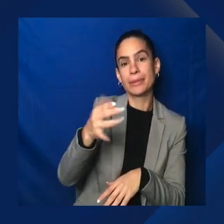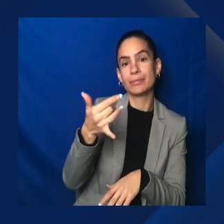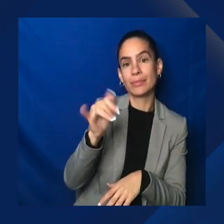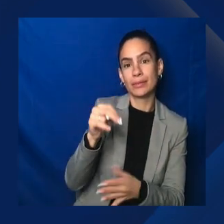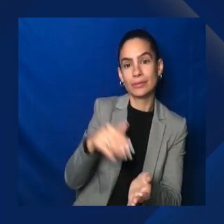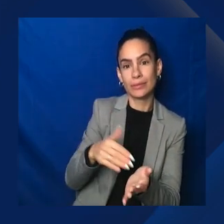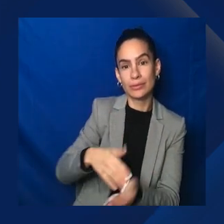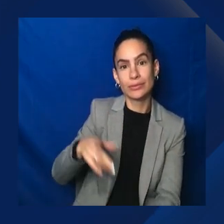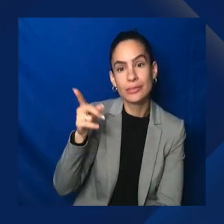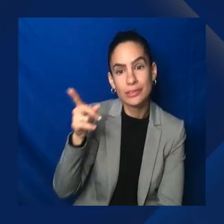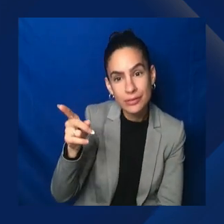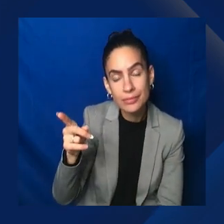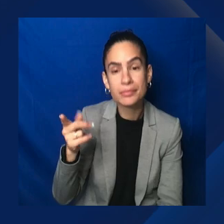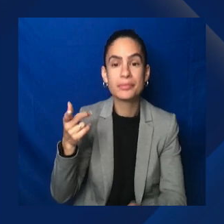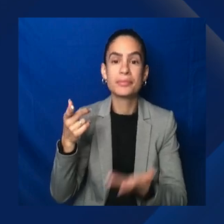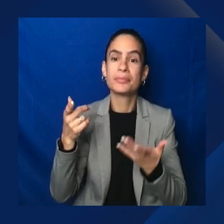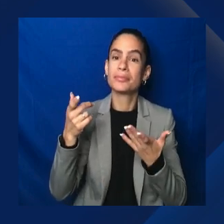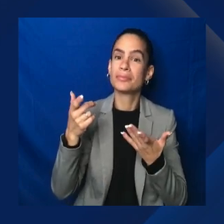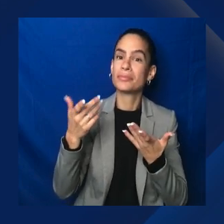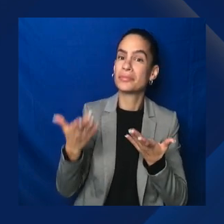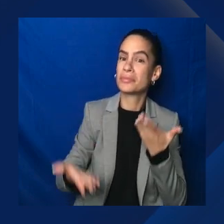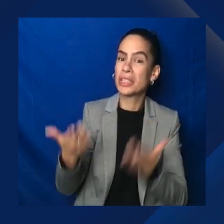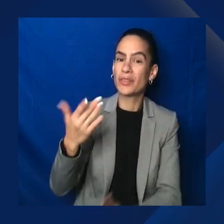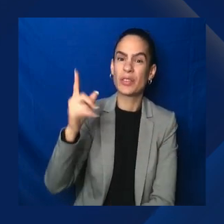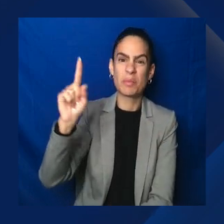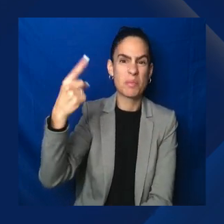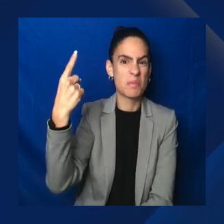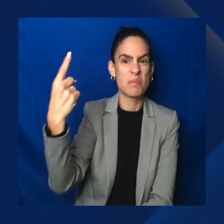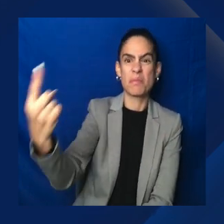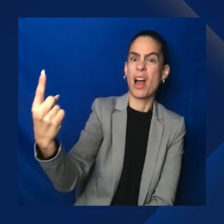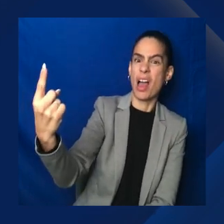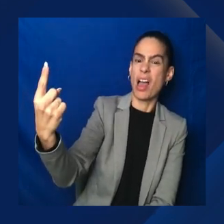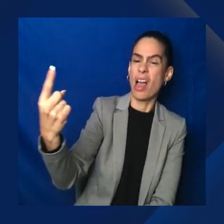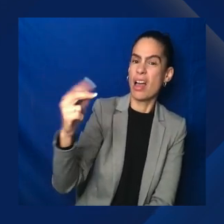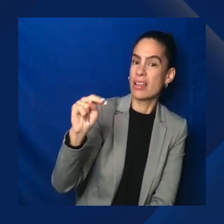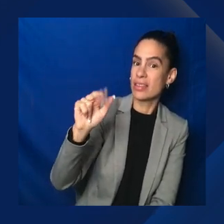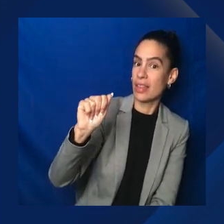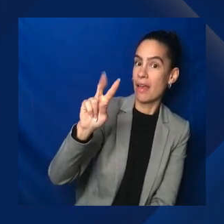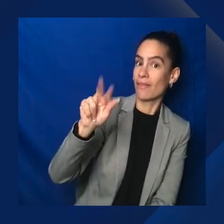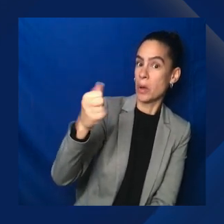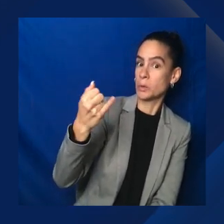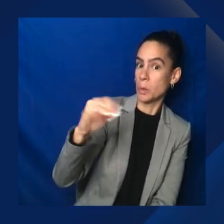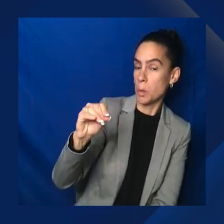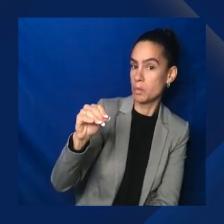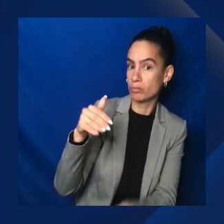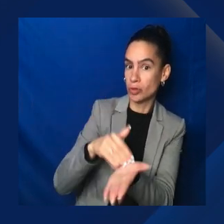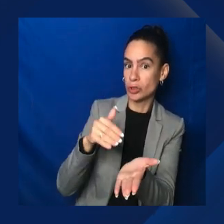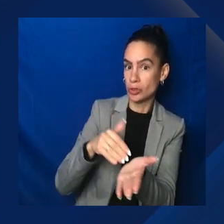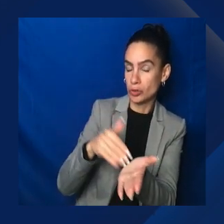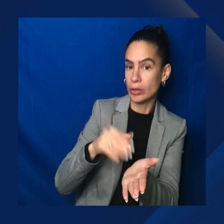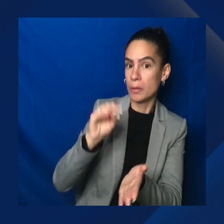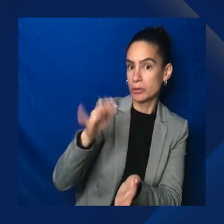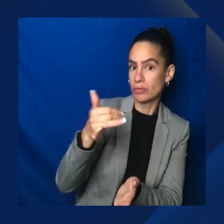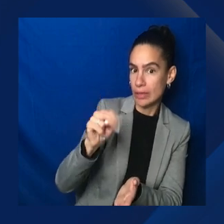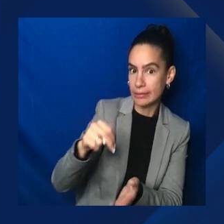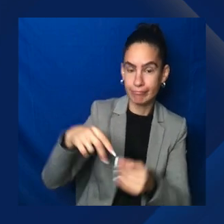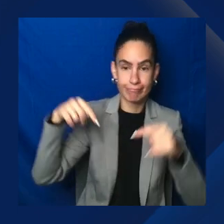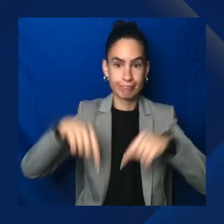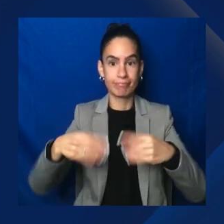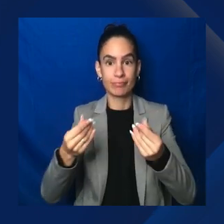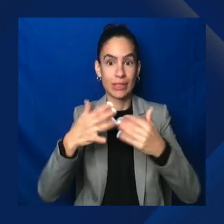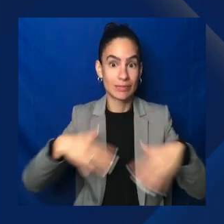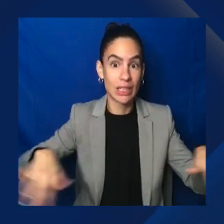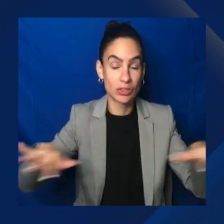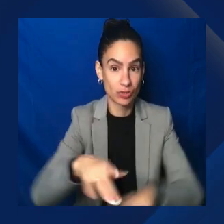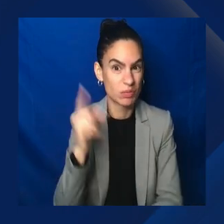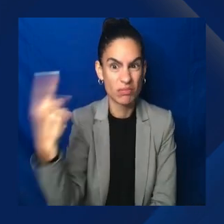only Navajo OBGYN provider on the reservation, and it